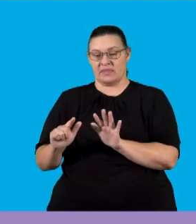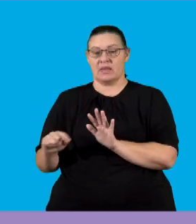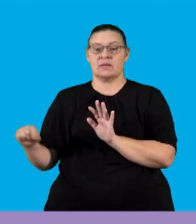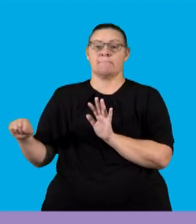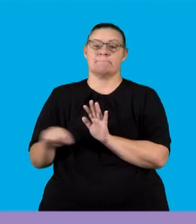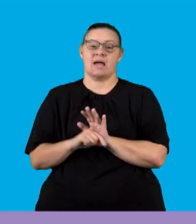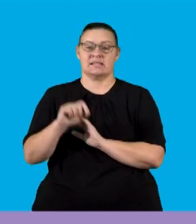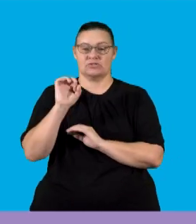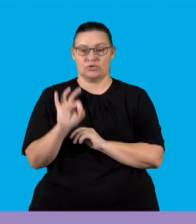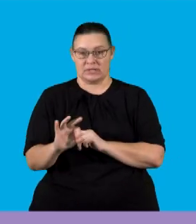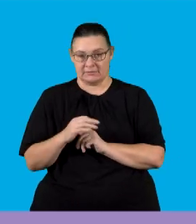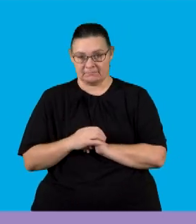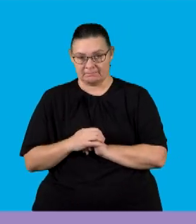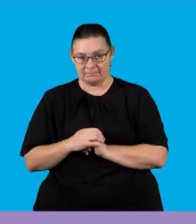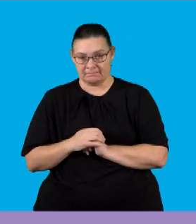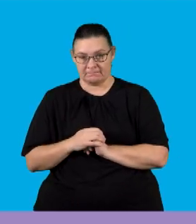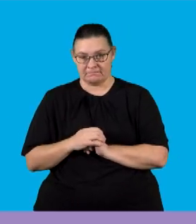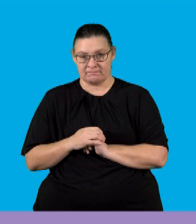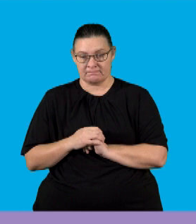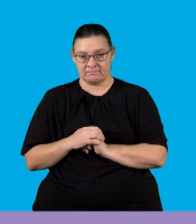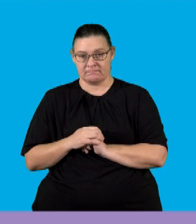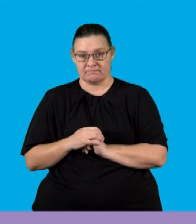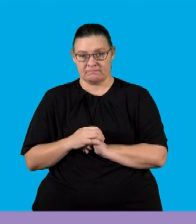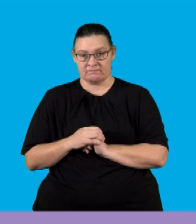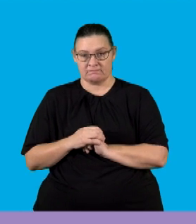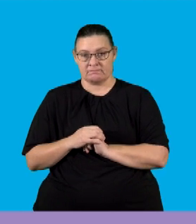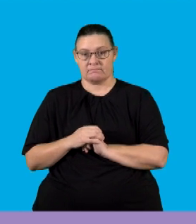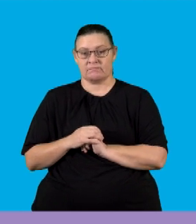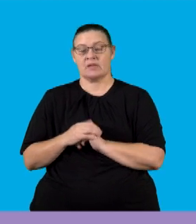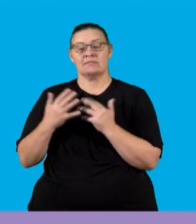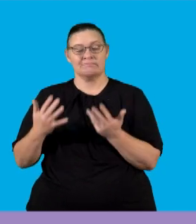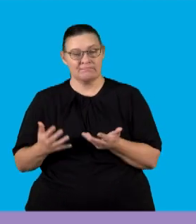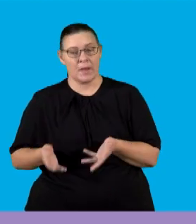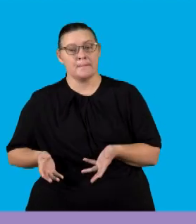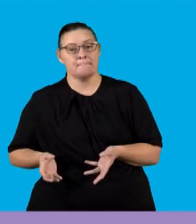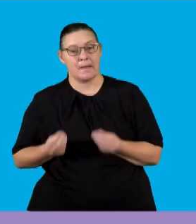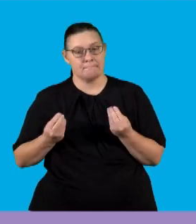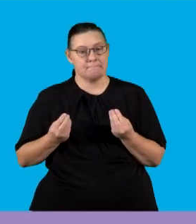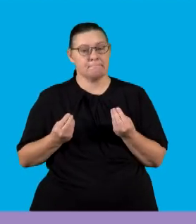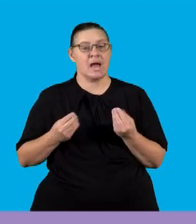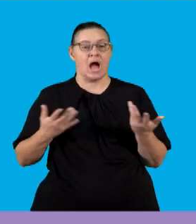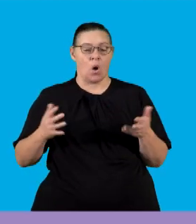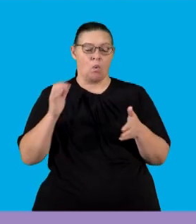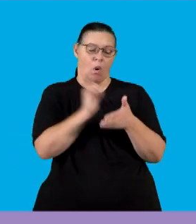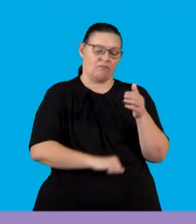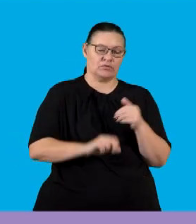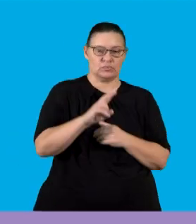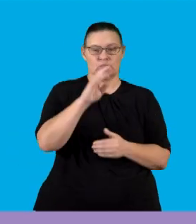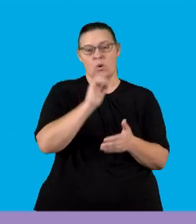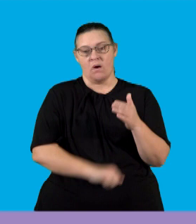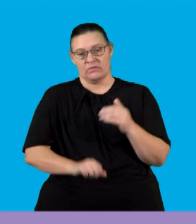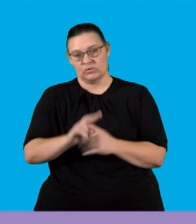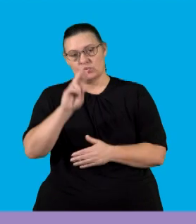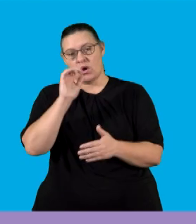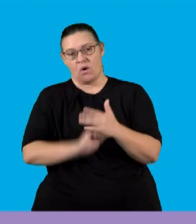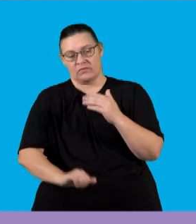just subtracting the 2. Now, what are we going to put in the place of n? That is where our rule goes, and our